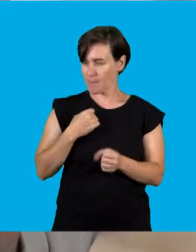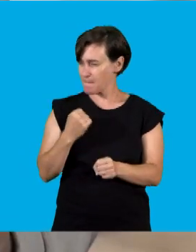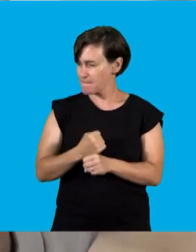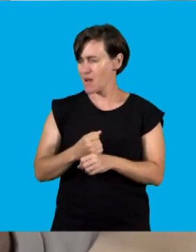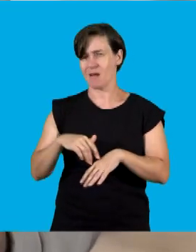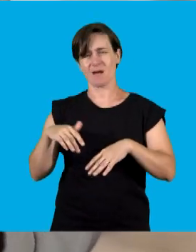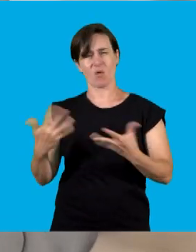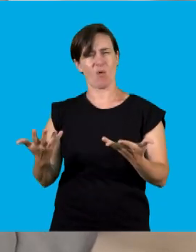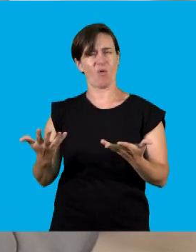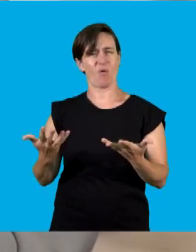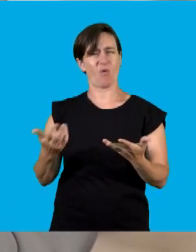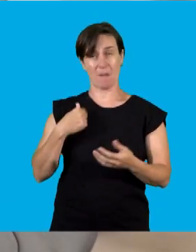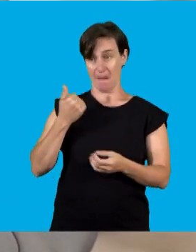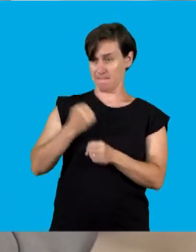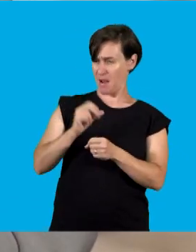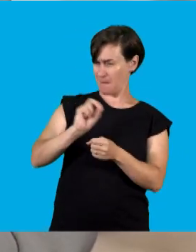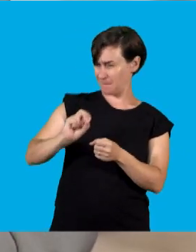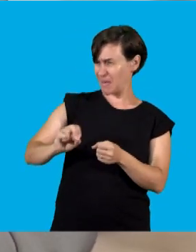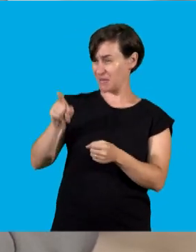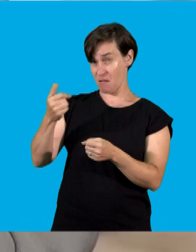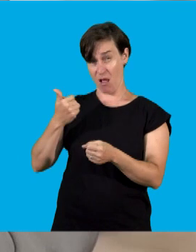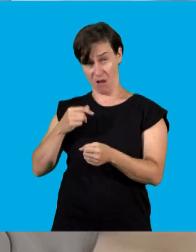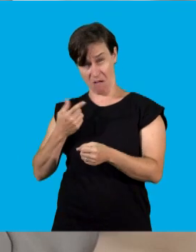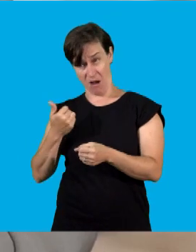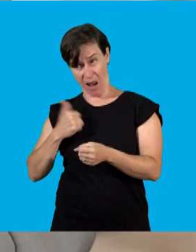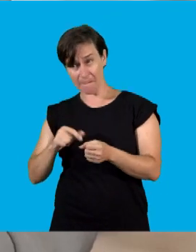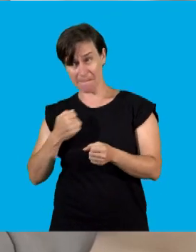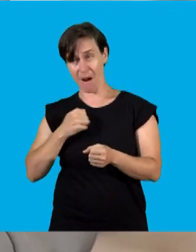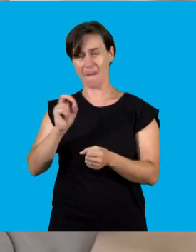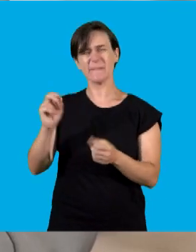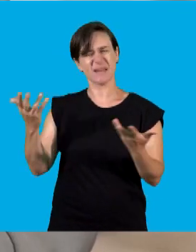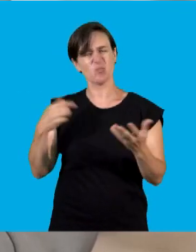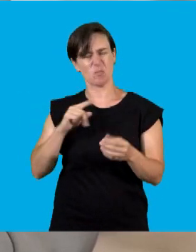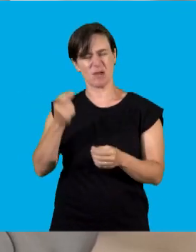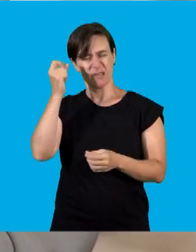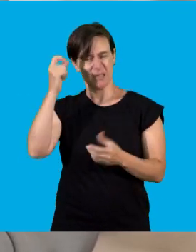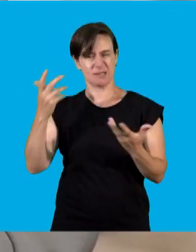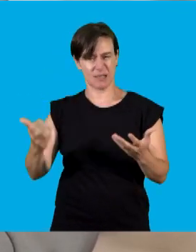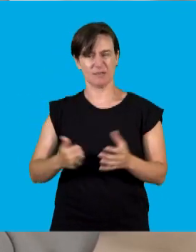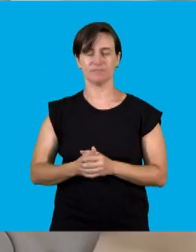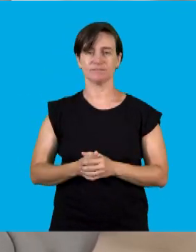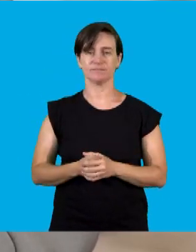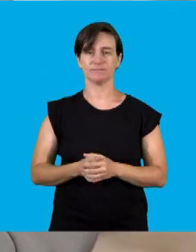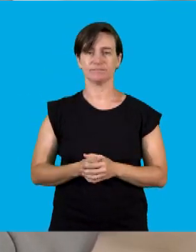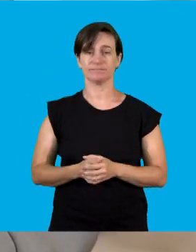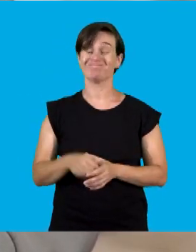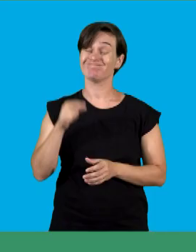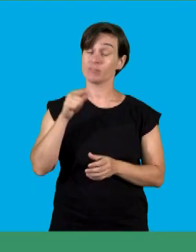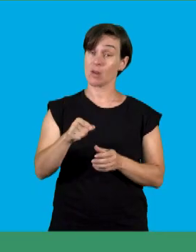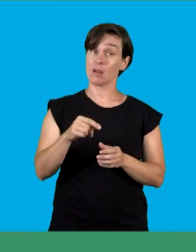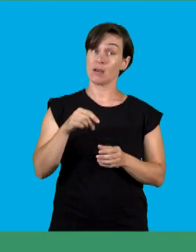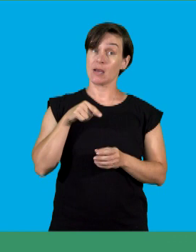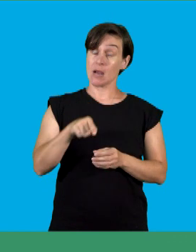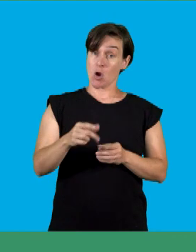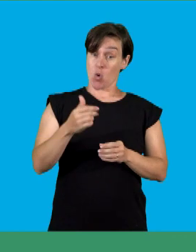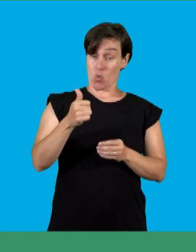pen, and how much would they prefer for it to be sold at. So you need to do all of that. But what is the whole point of doing that? A criteria